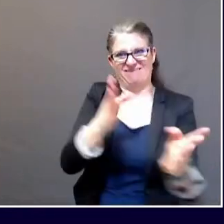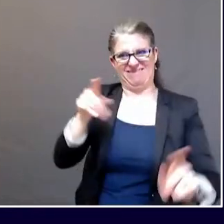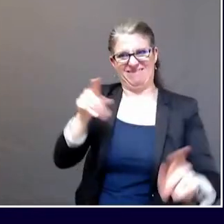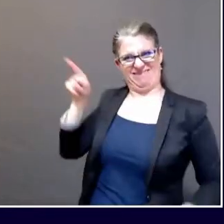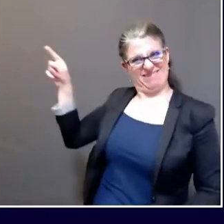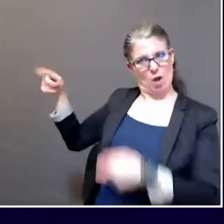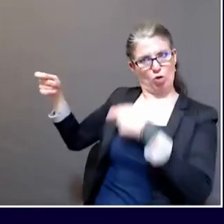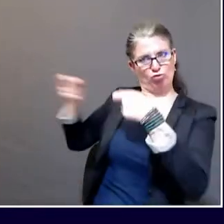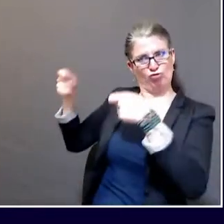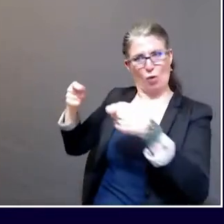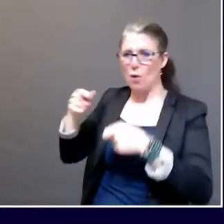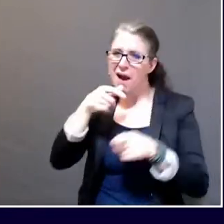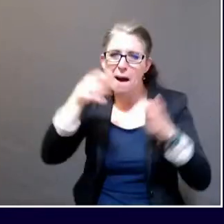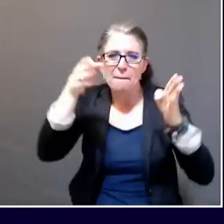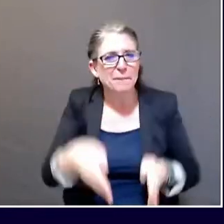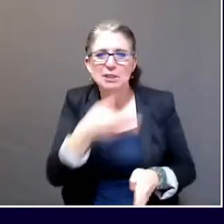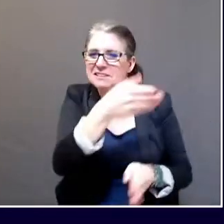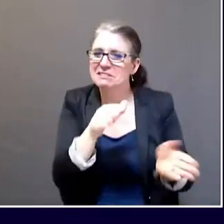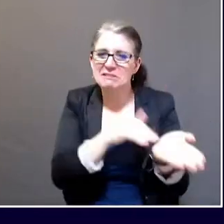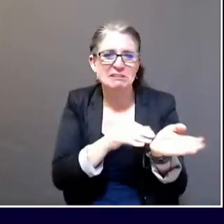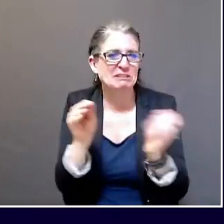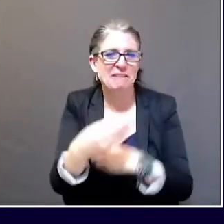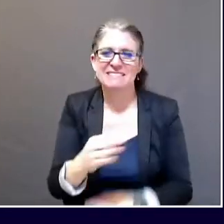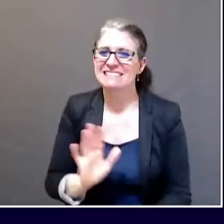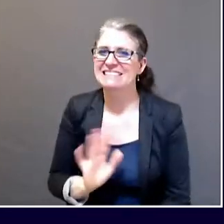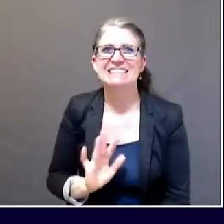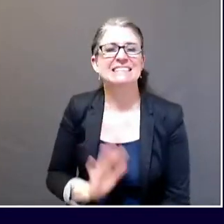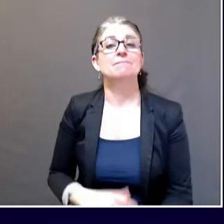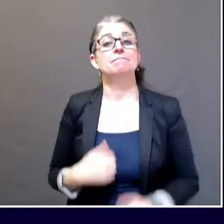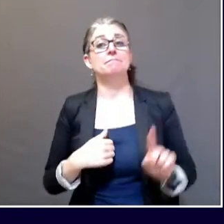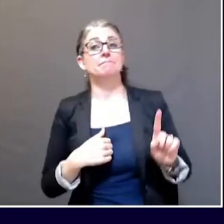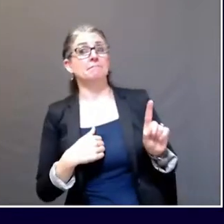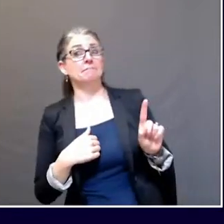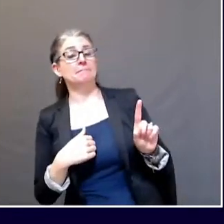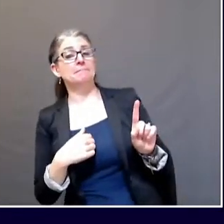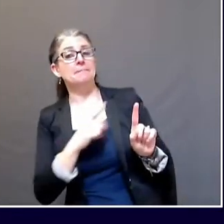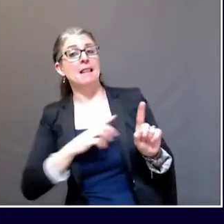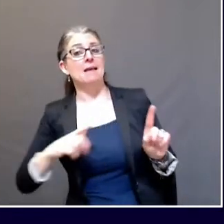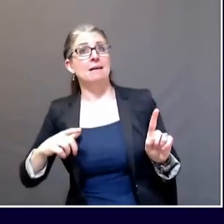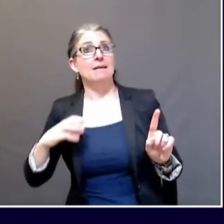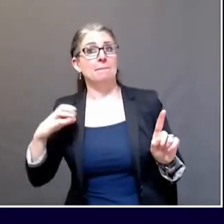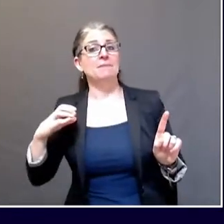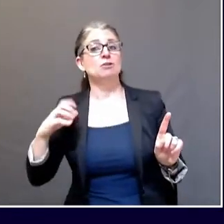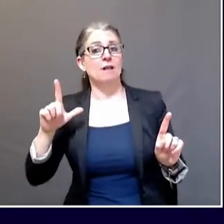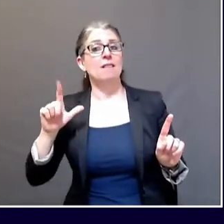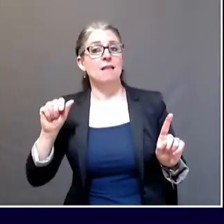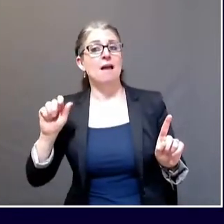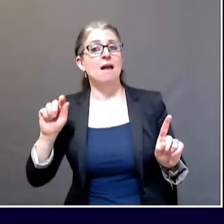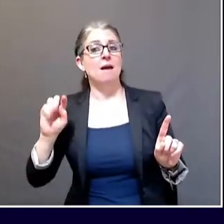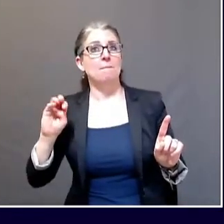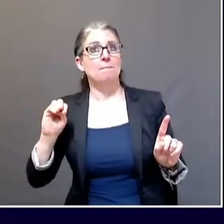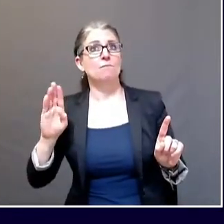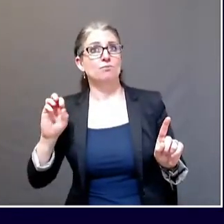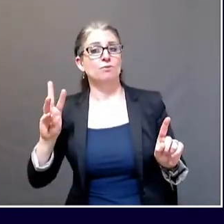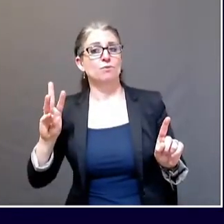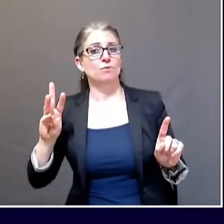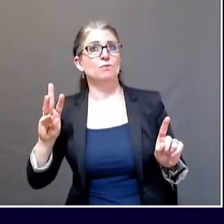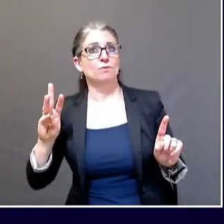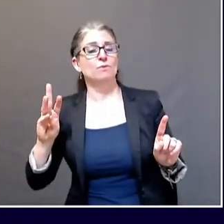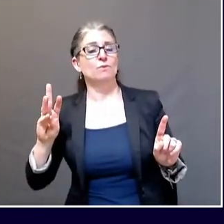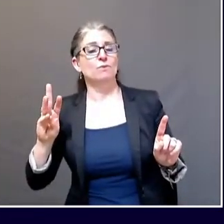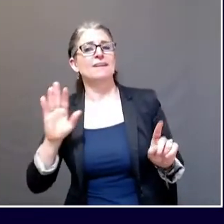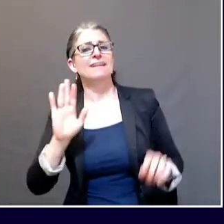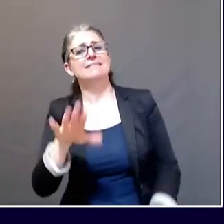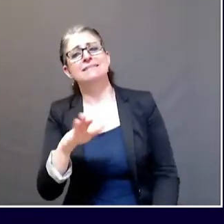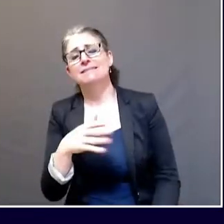No, just that we ask people to be patient. We appreciate the frustration, and we're frustrated as well. We really do wish we had